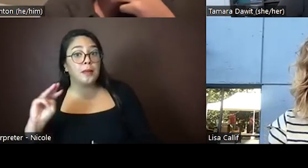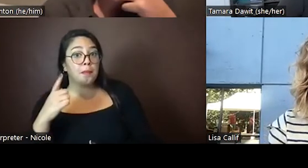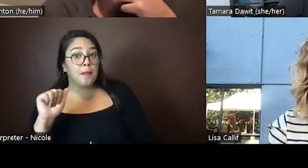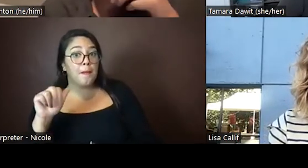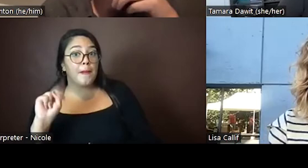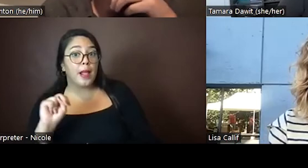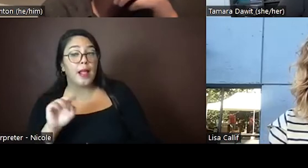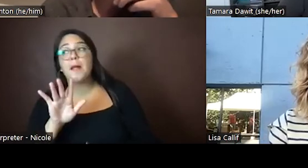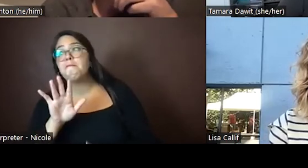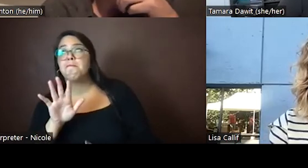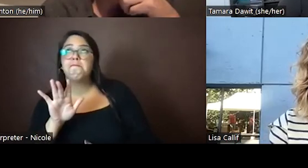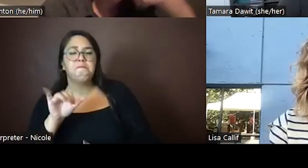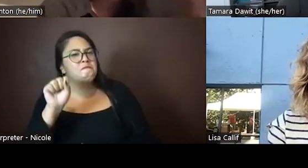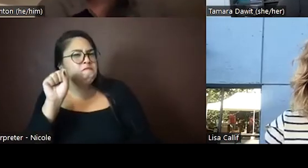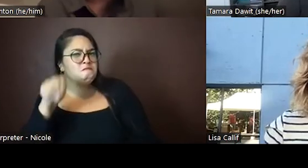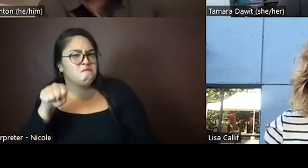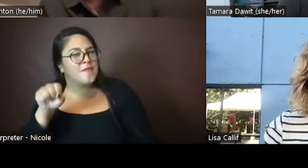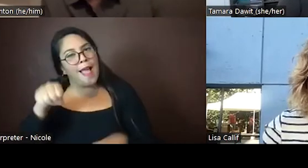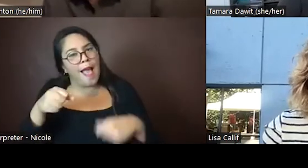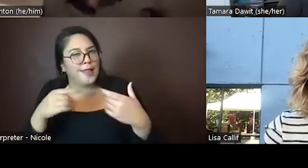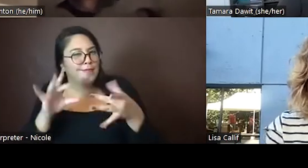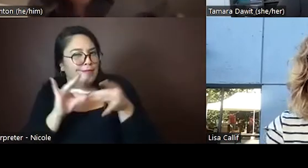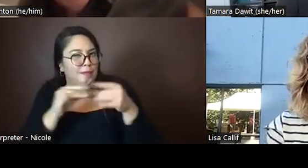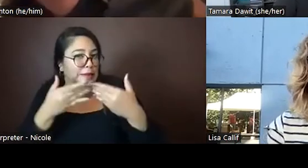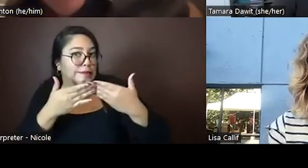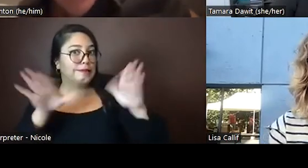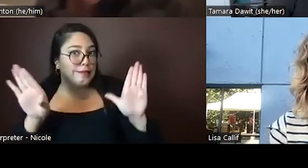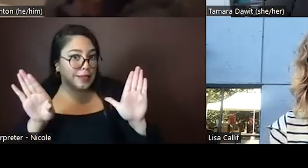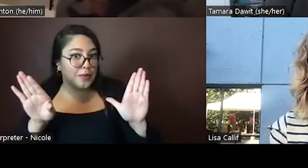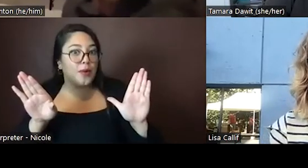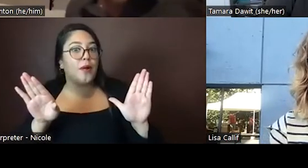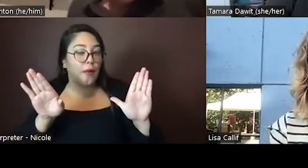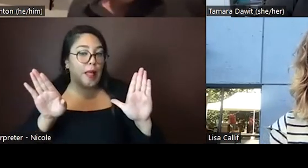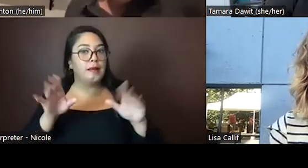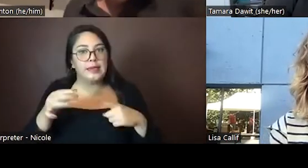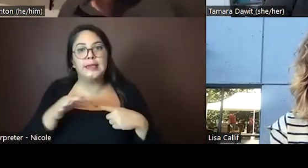Right. So I can speak sort of broadly, and it is especially around